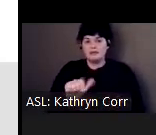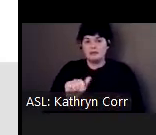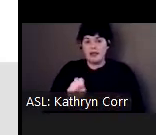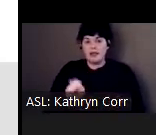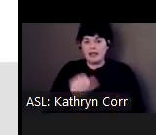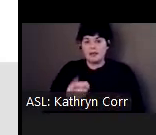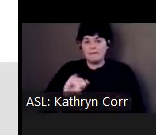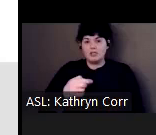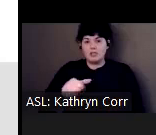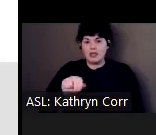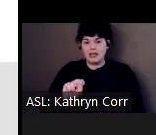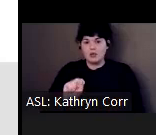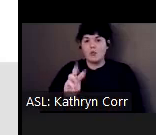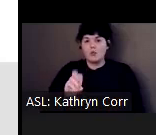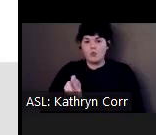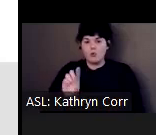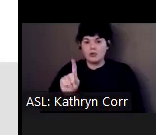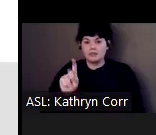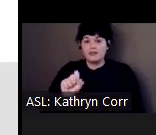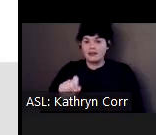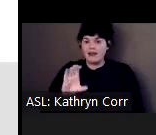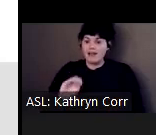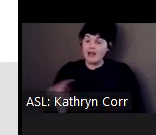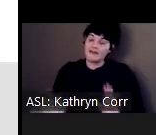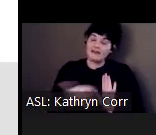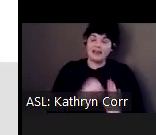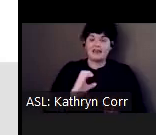cleanslate@michiganworks.com. Again, that's